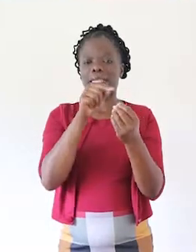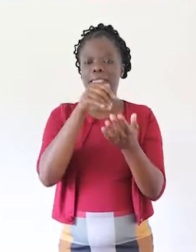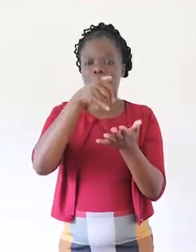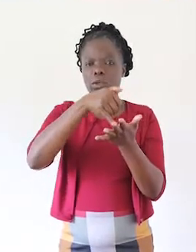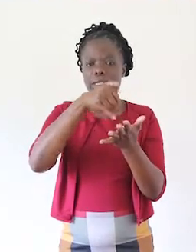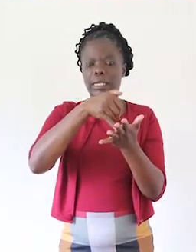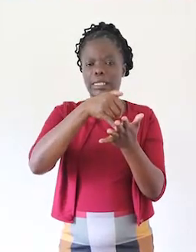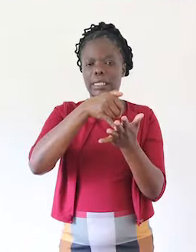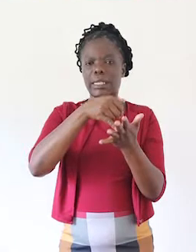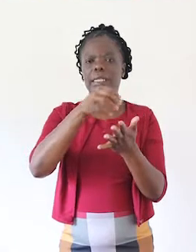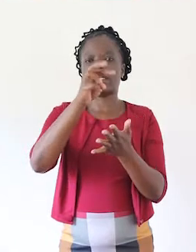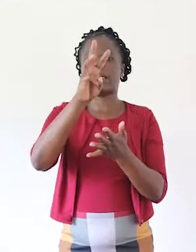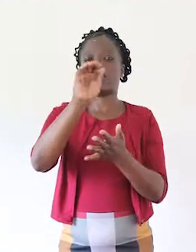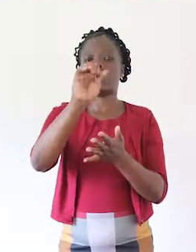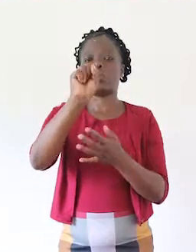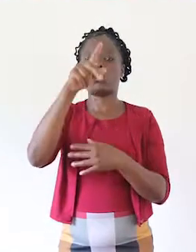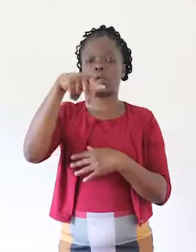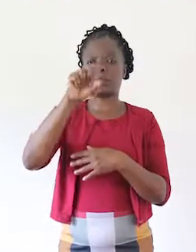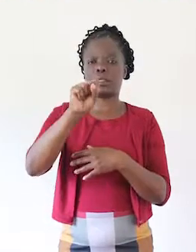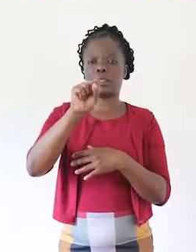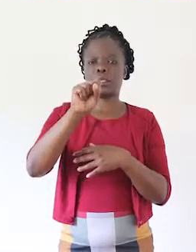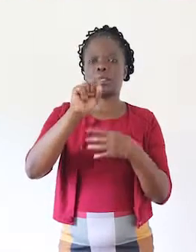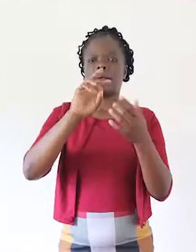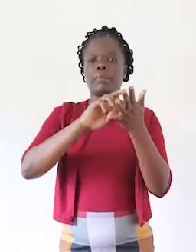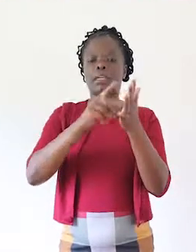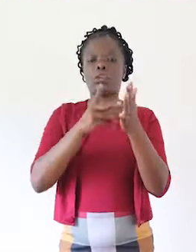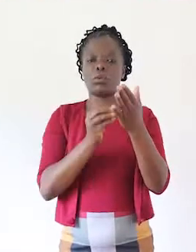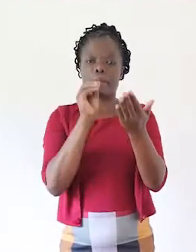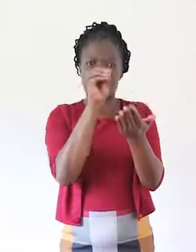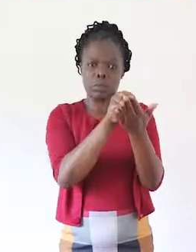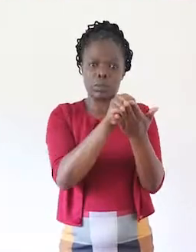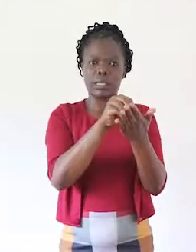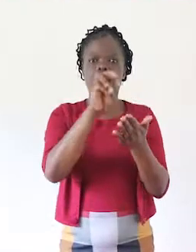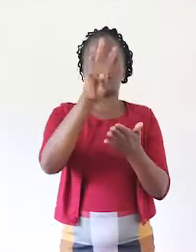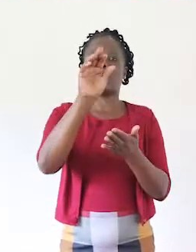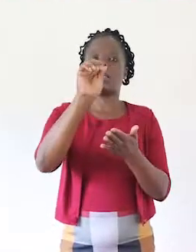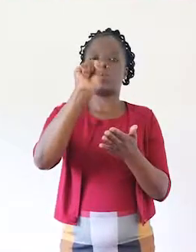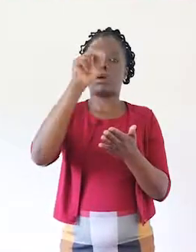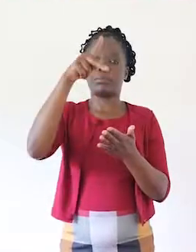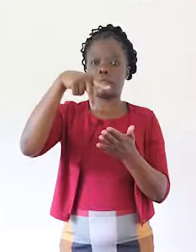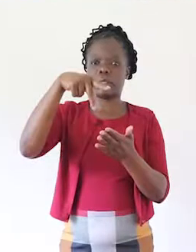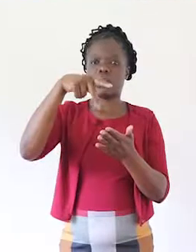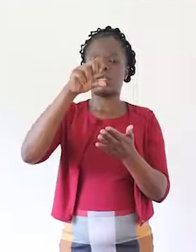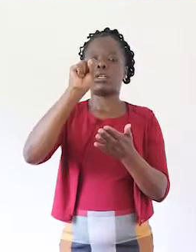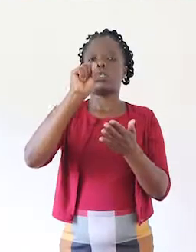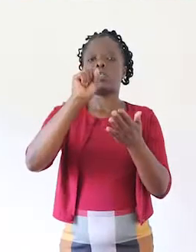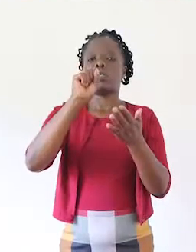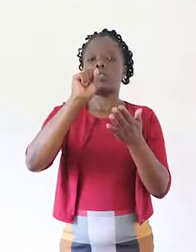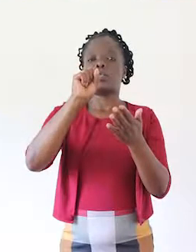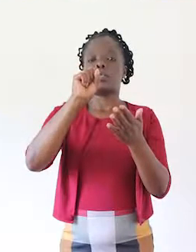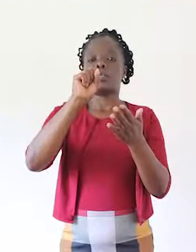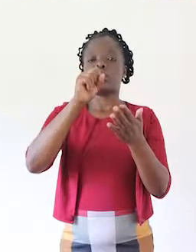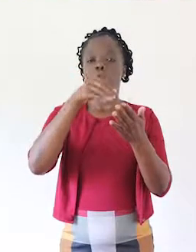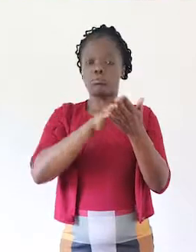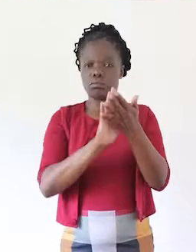will contain the wefts. So you load this shuttle. You load this shuttle so that we get the